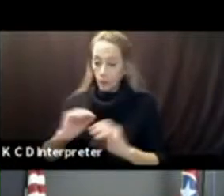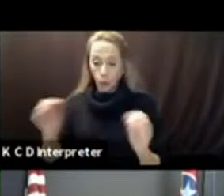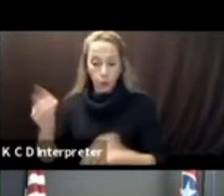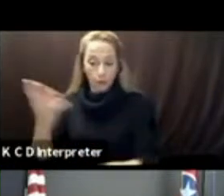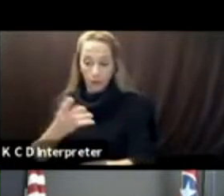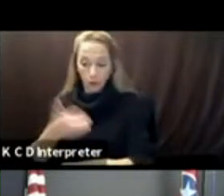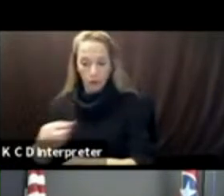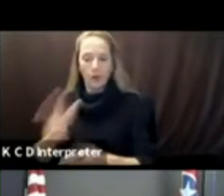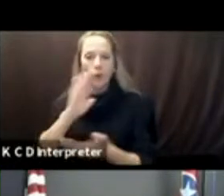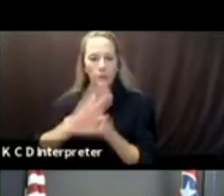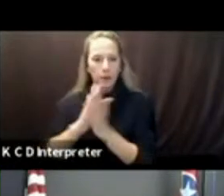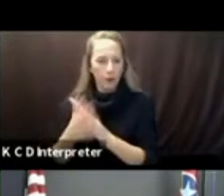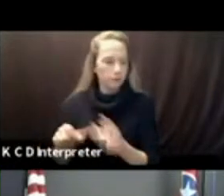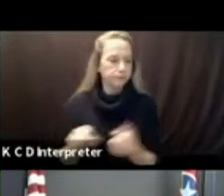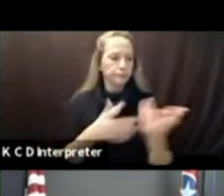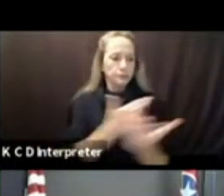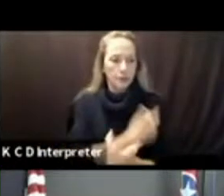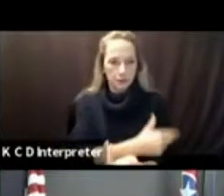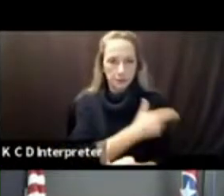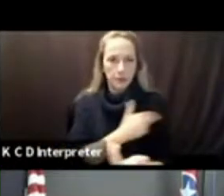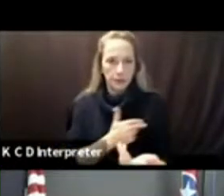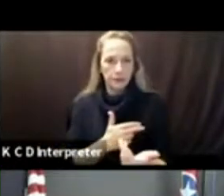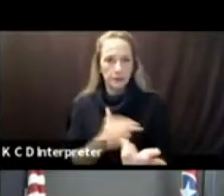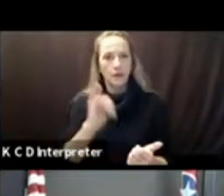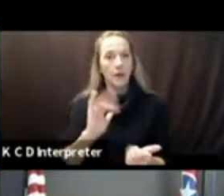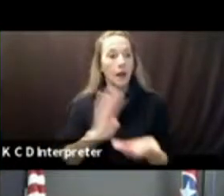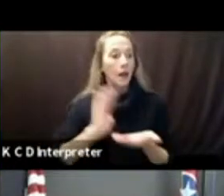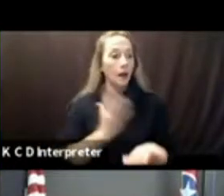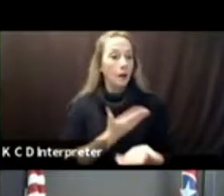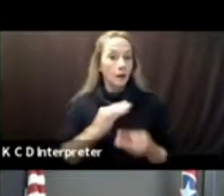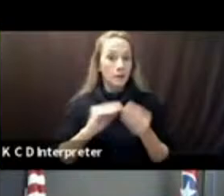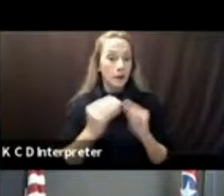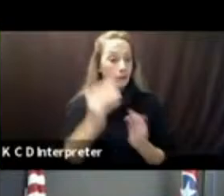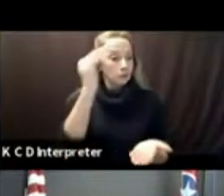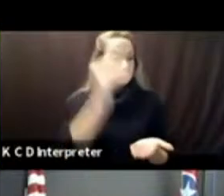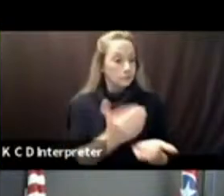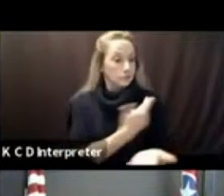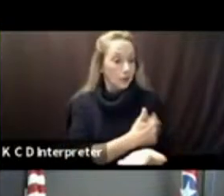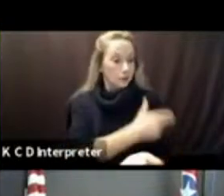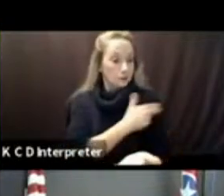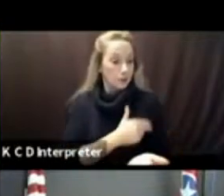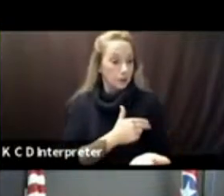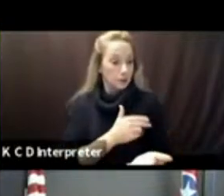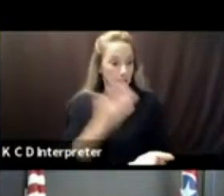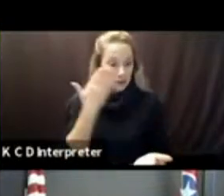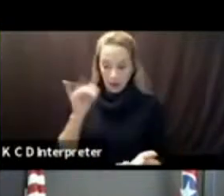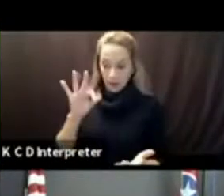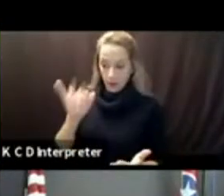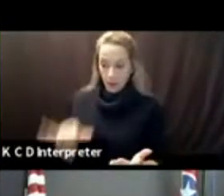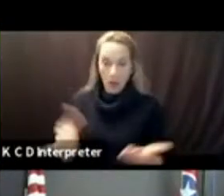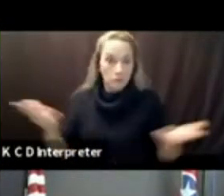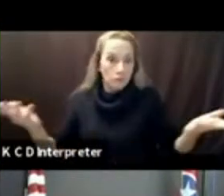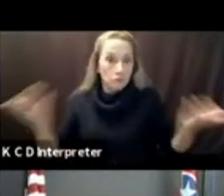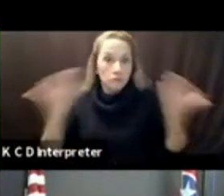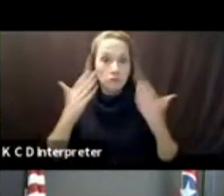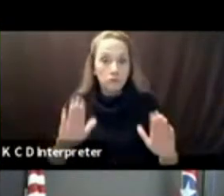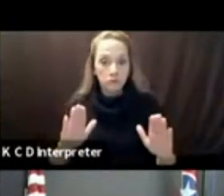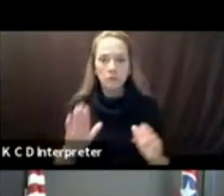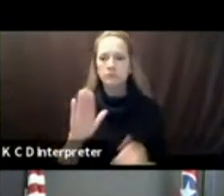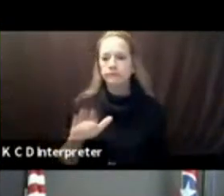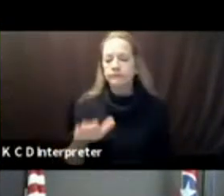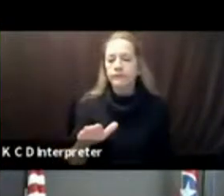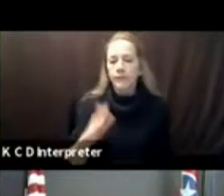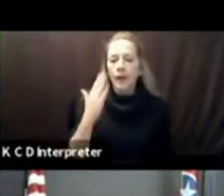Is that, Dr. Buchanan, does that answer the question? Yeah, I just wanted people to be aware of that there's a lot going